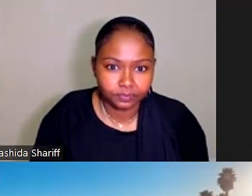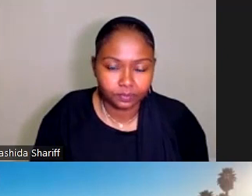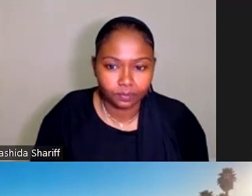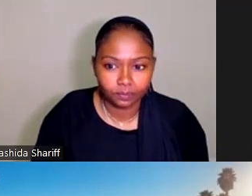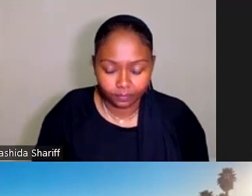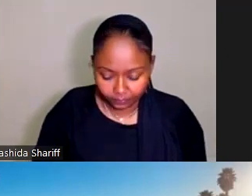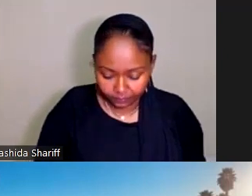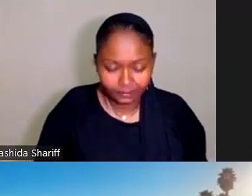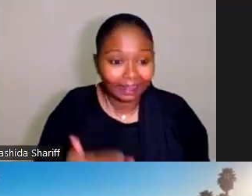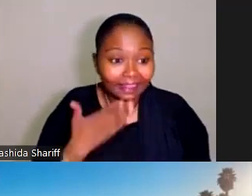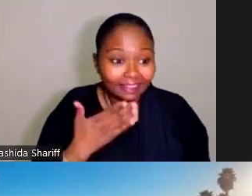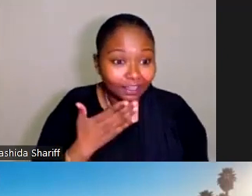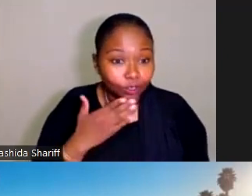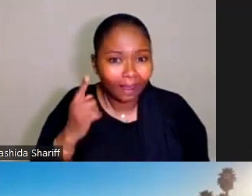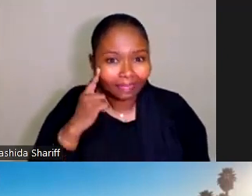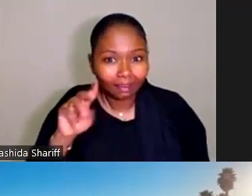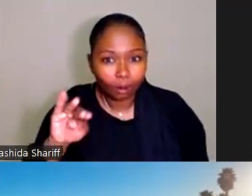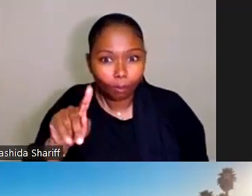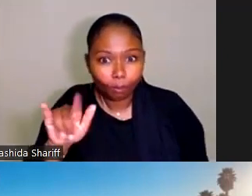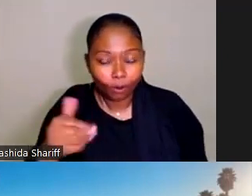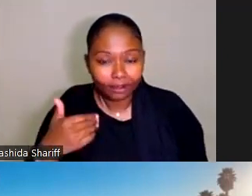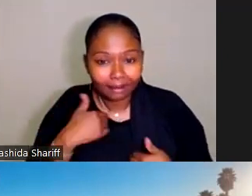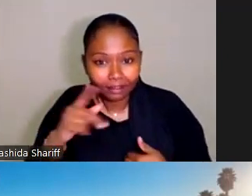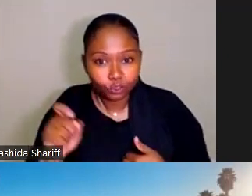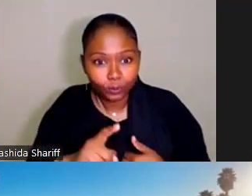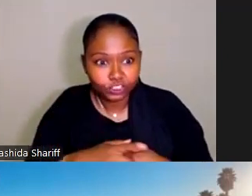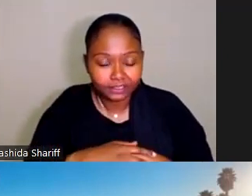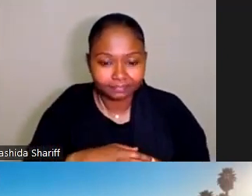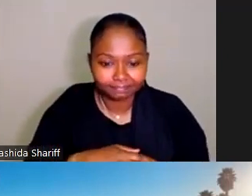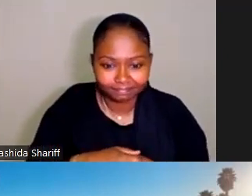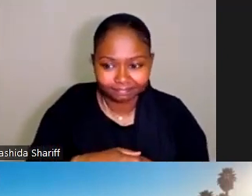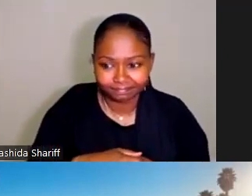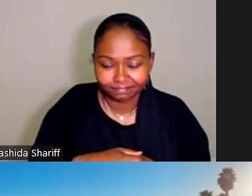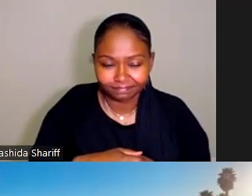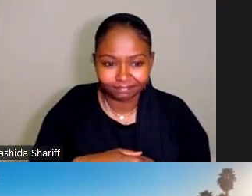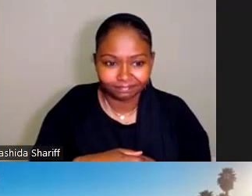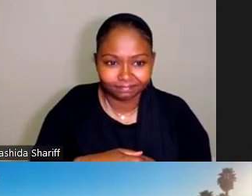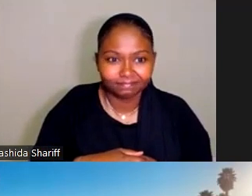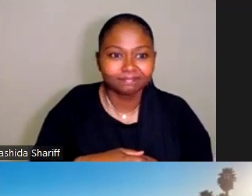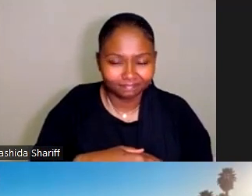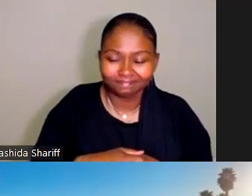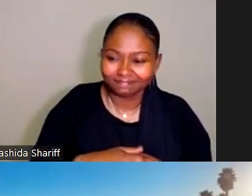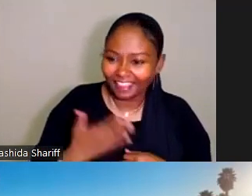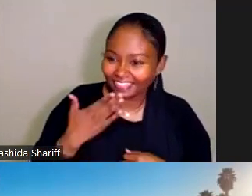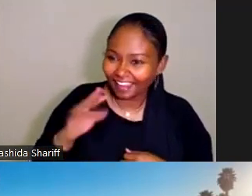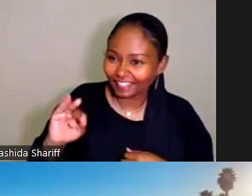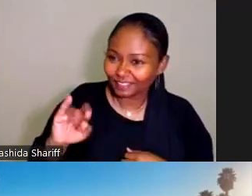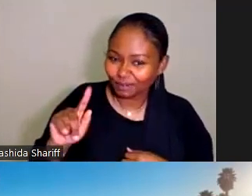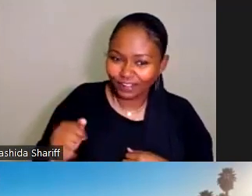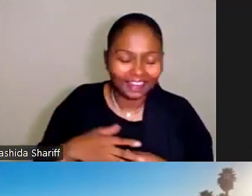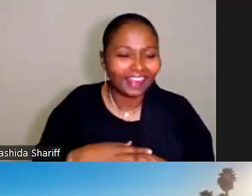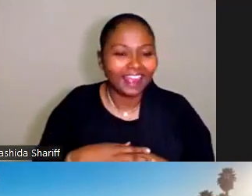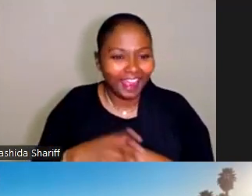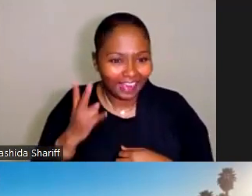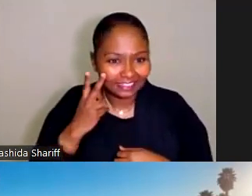I think Marty also has a question posed. Yeah. Just saw that. So thanks, Marty. I mentioned that it's sort of 600